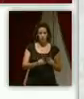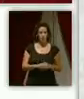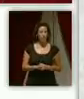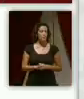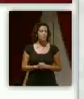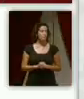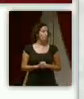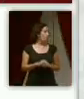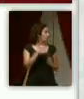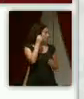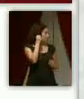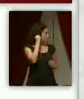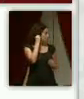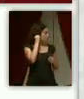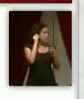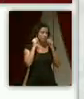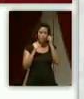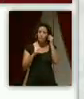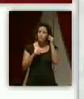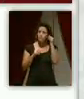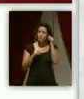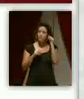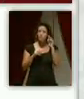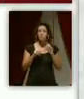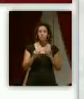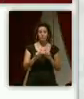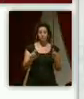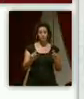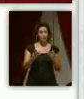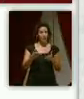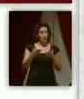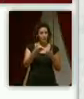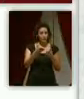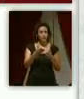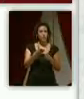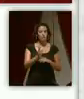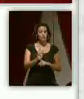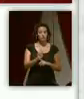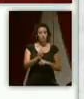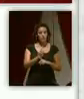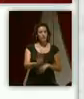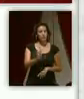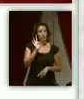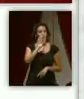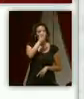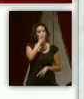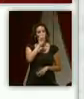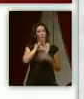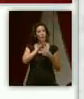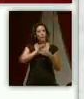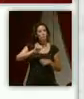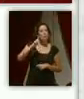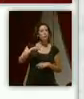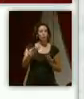Assistance tab. So if you click on this tab, you will select